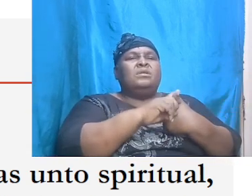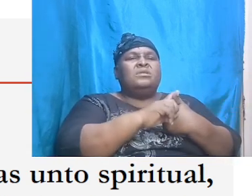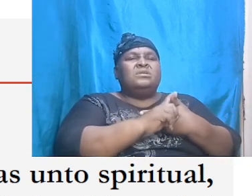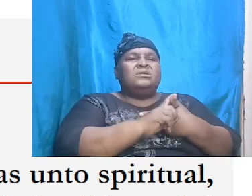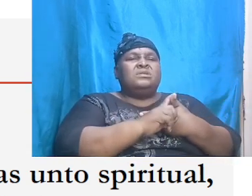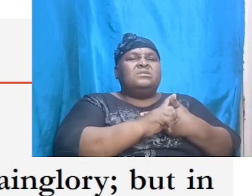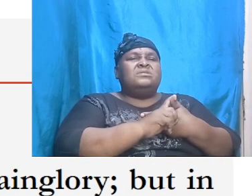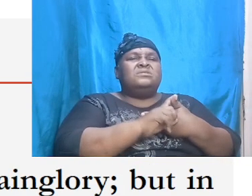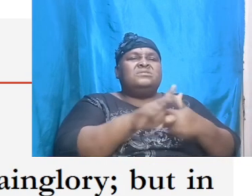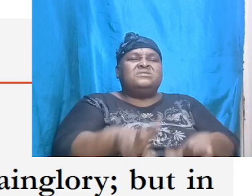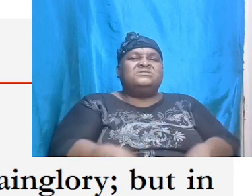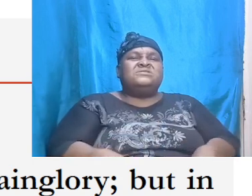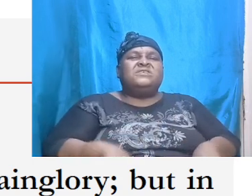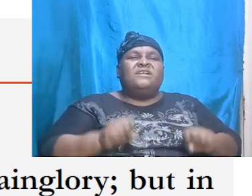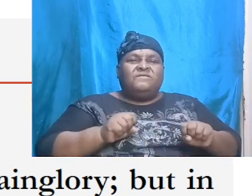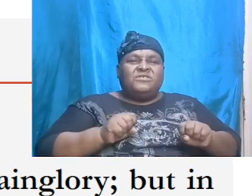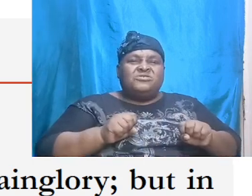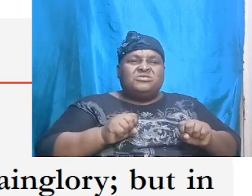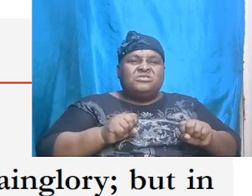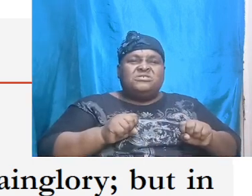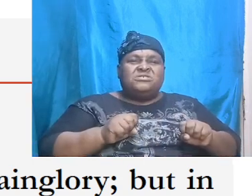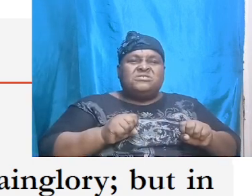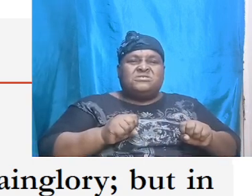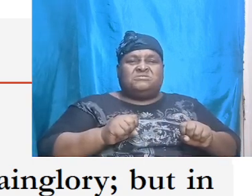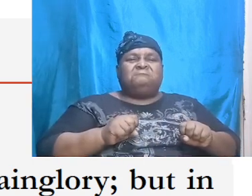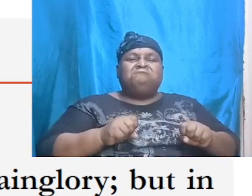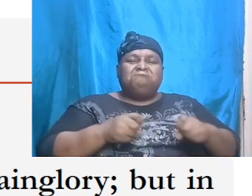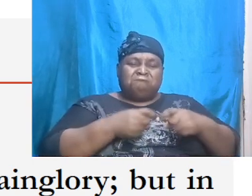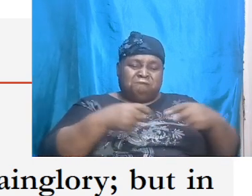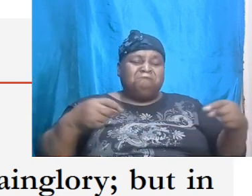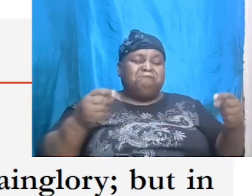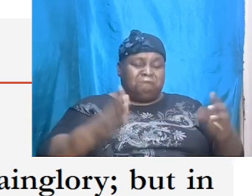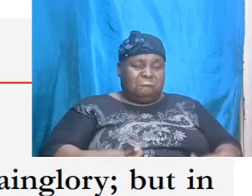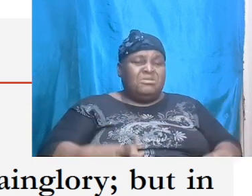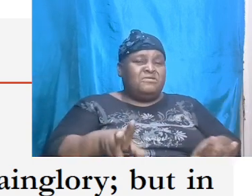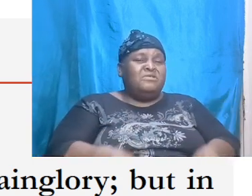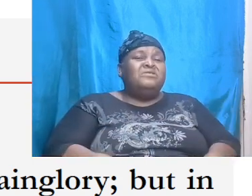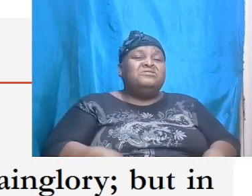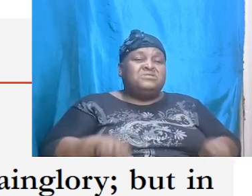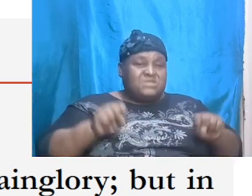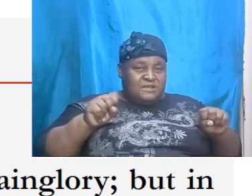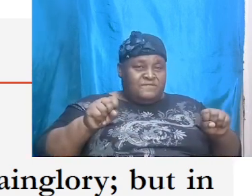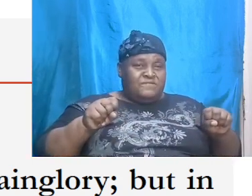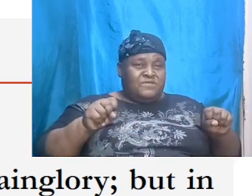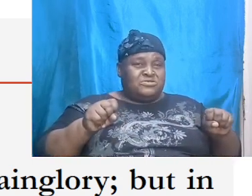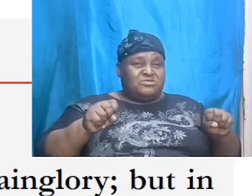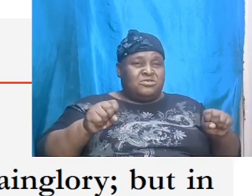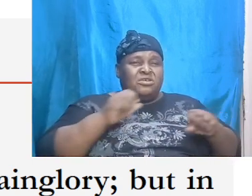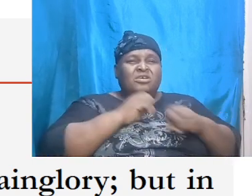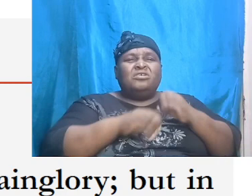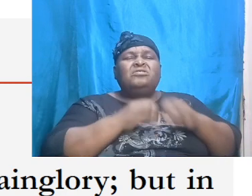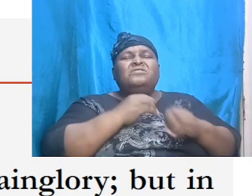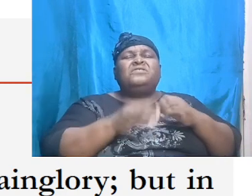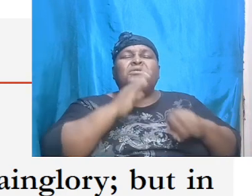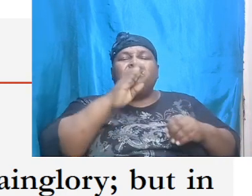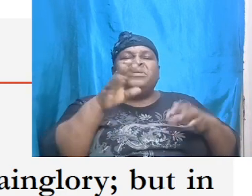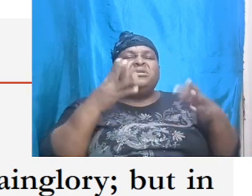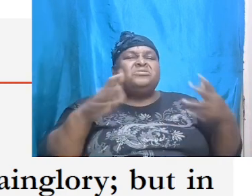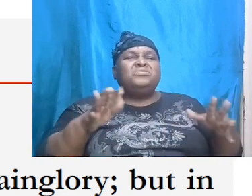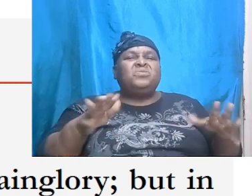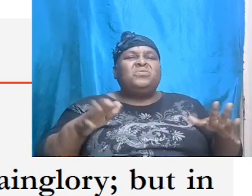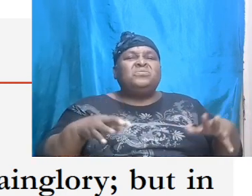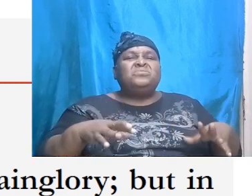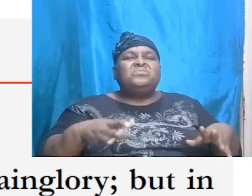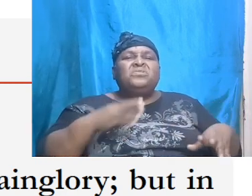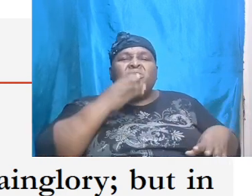selfishness. So the Bible says in Philippians chapter 2, verse 3 to 4, let nothing be done through strive or vainglory, but in